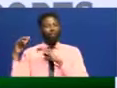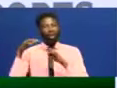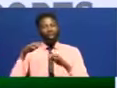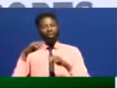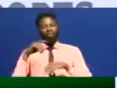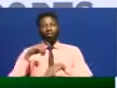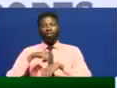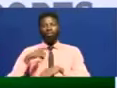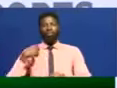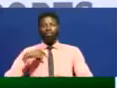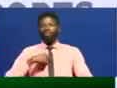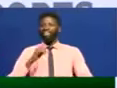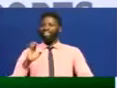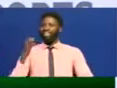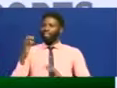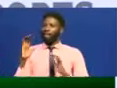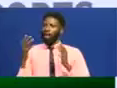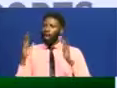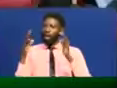Easter heritage.